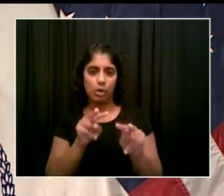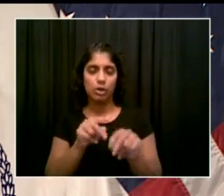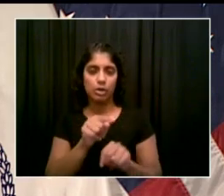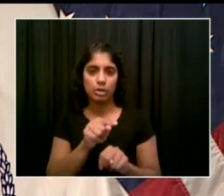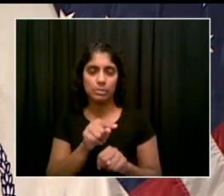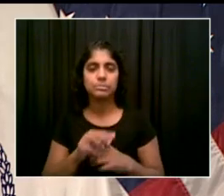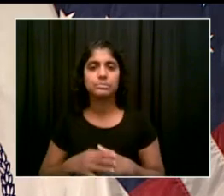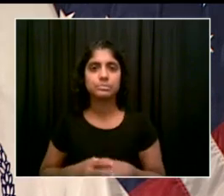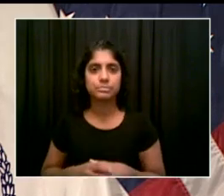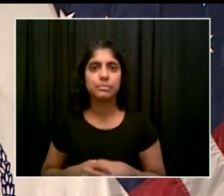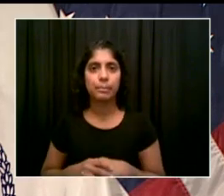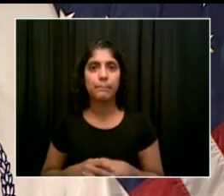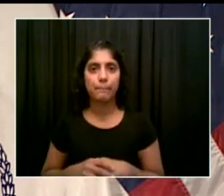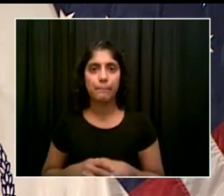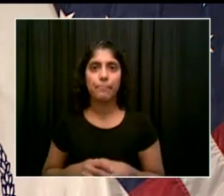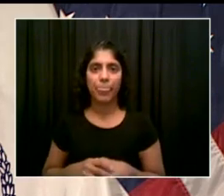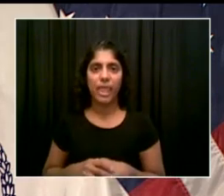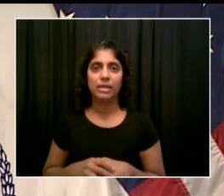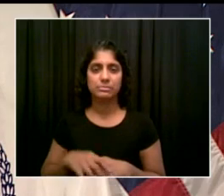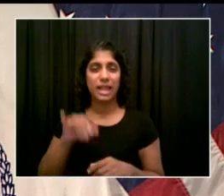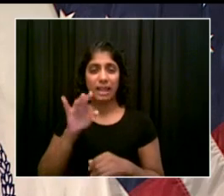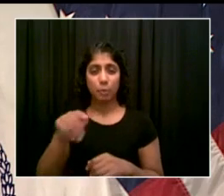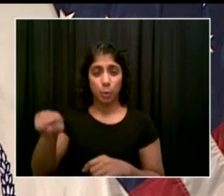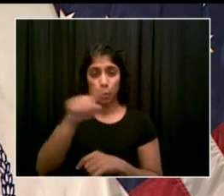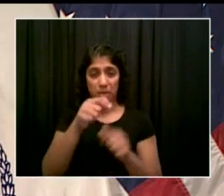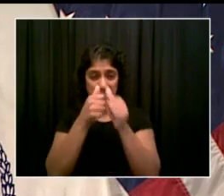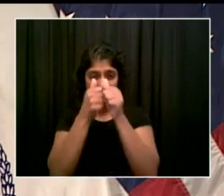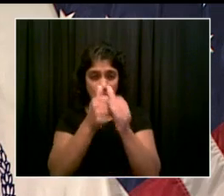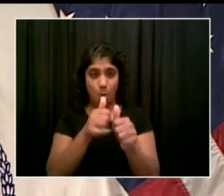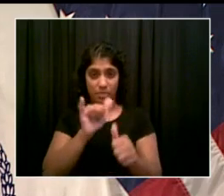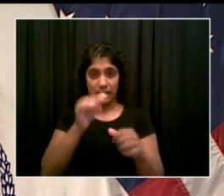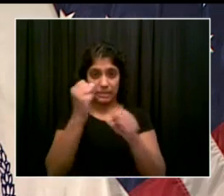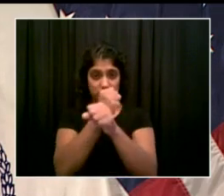ever think that we need to take steps beyond